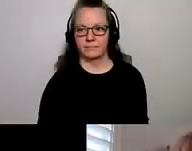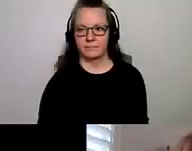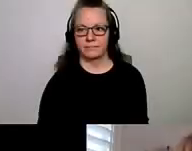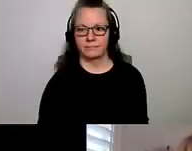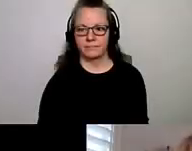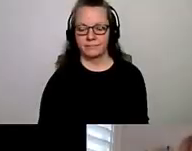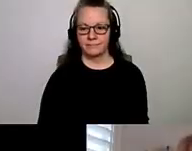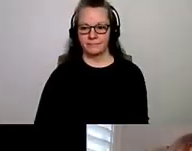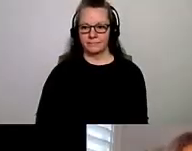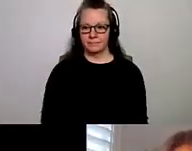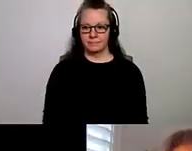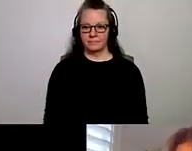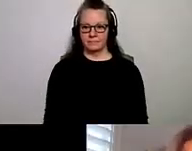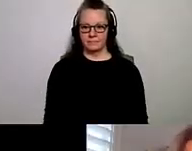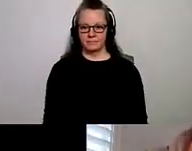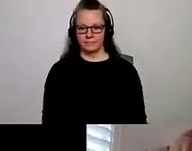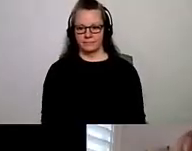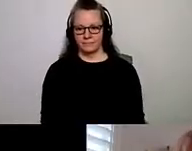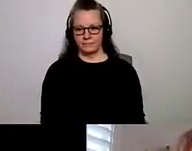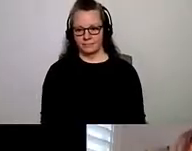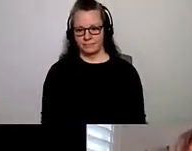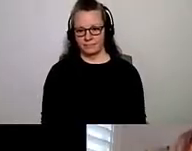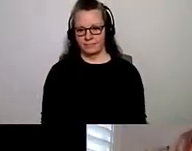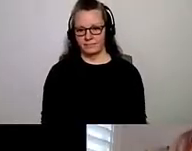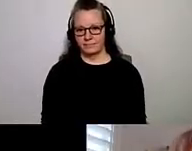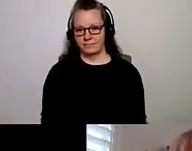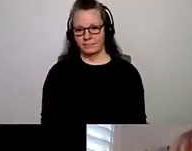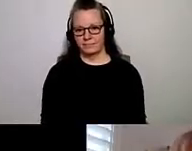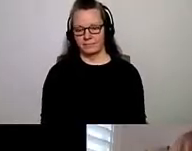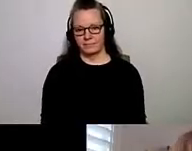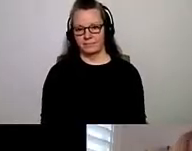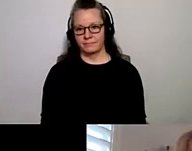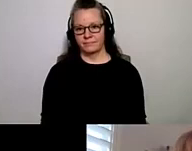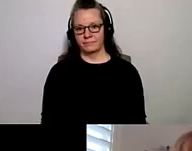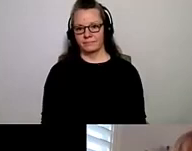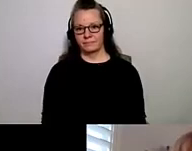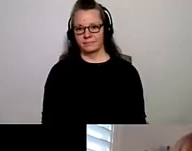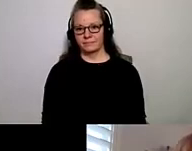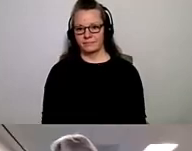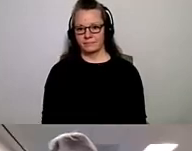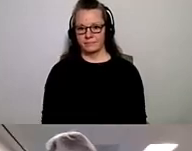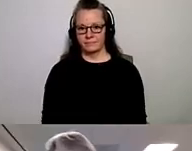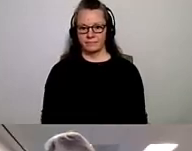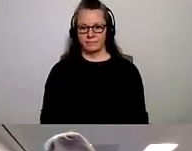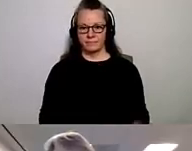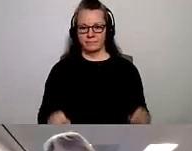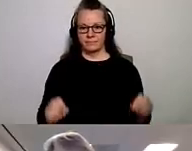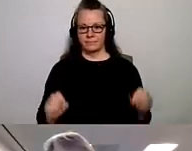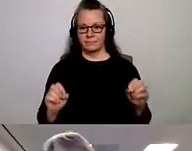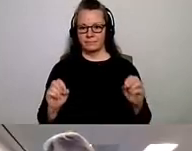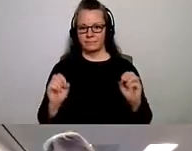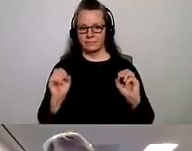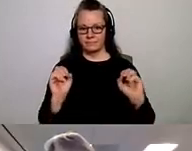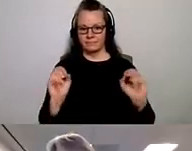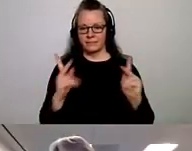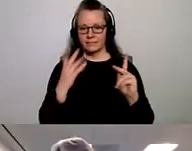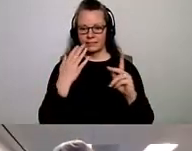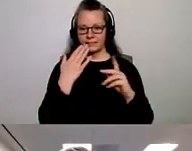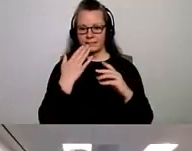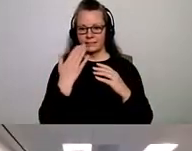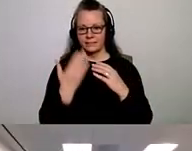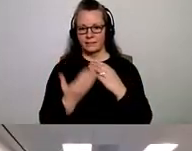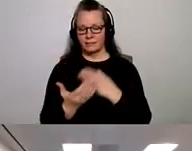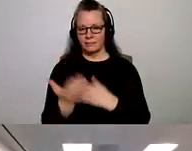All right, are we ready for me to go, team? Yep, let's do it. Okay. Good morning, everyone. Thank you so much for joining us